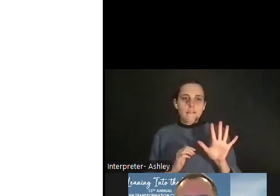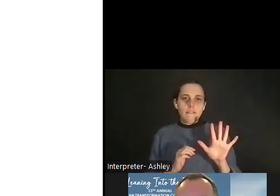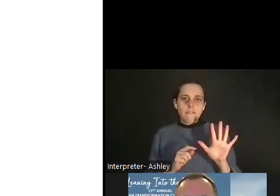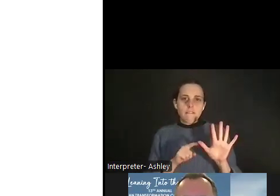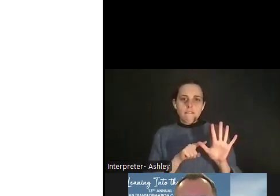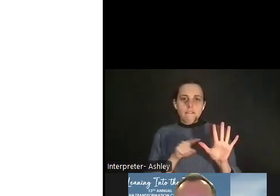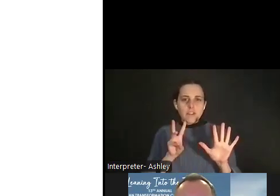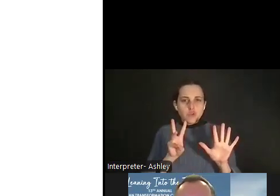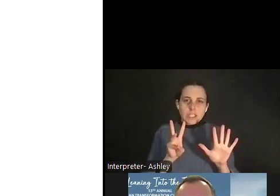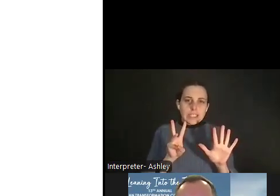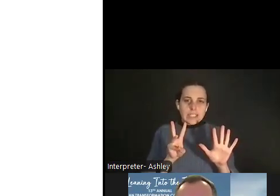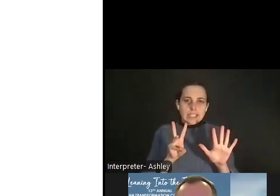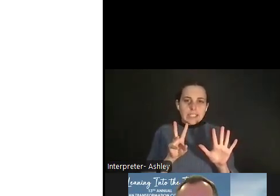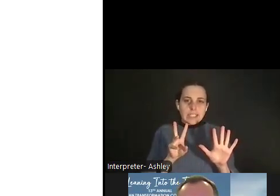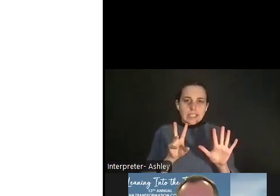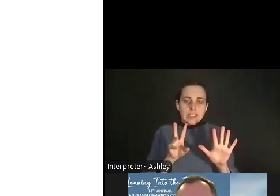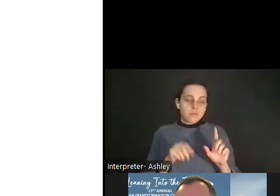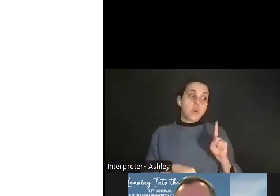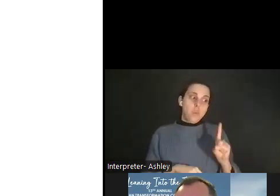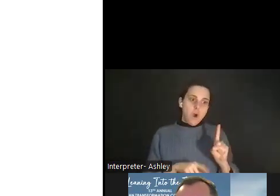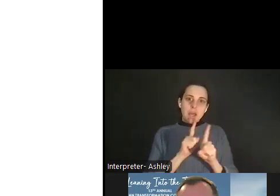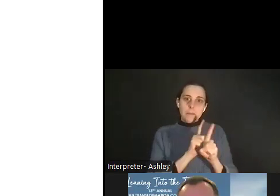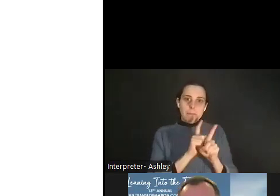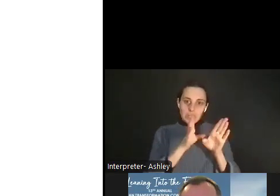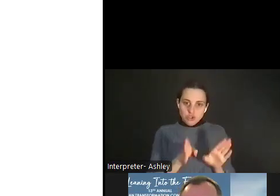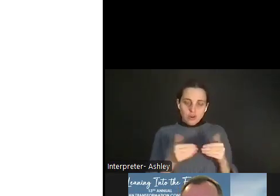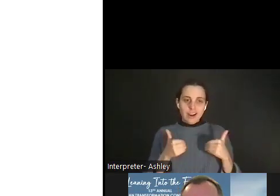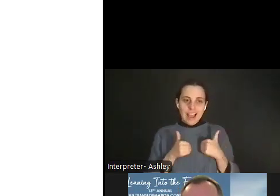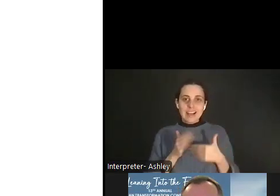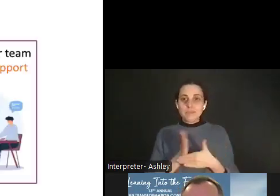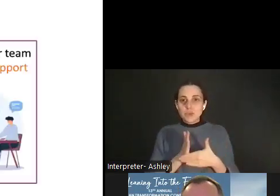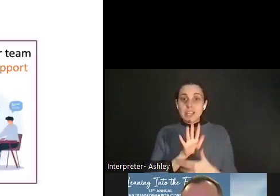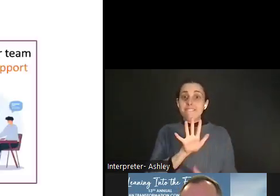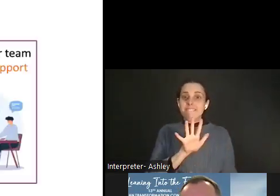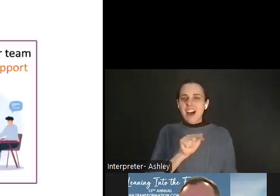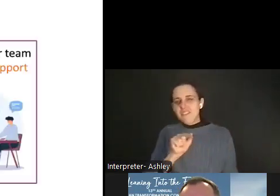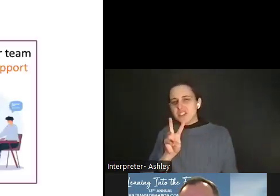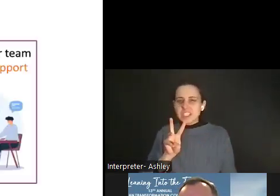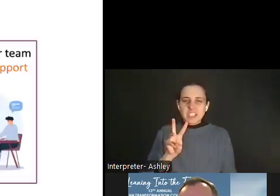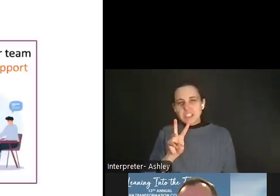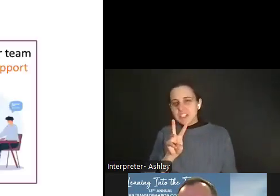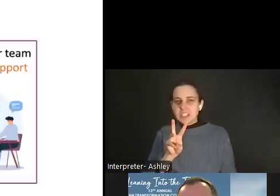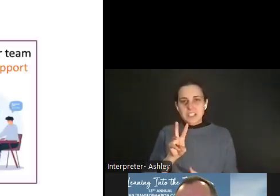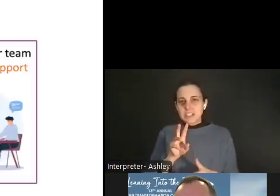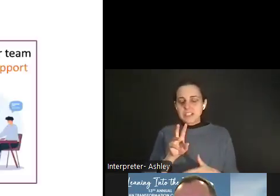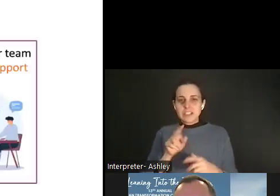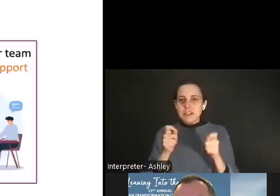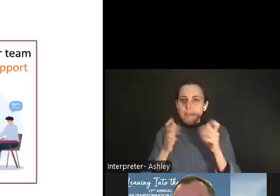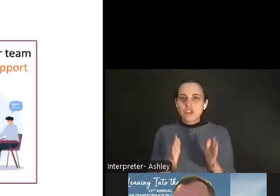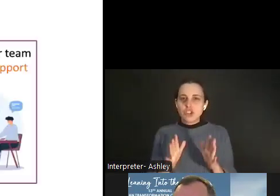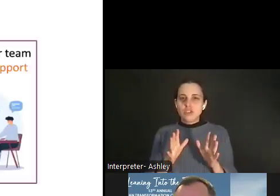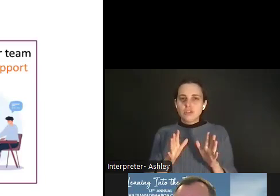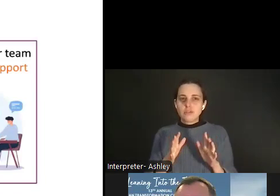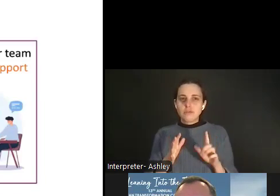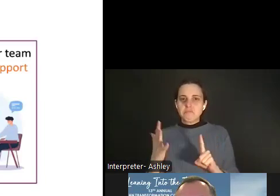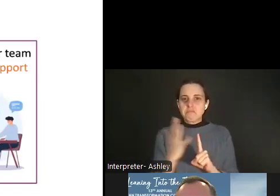totally manageable, simple mentor assignment model. And we also develop a simple